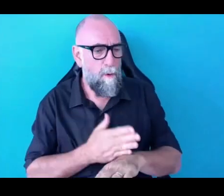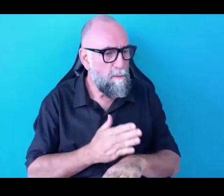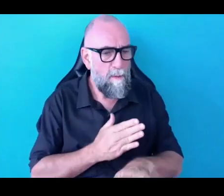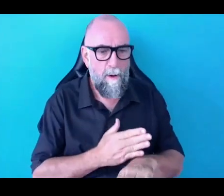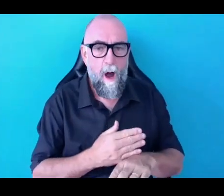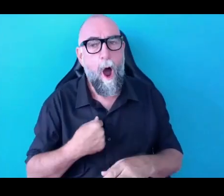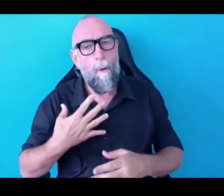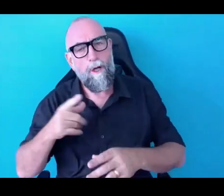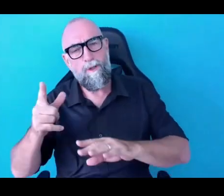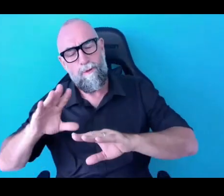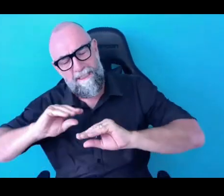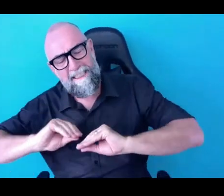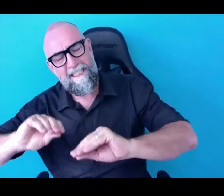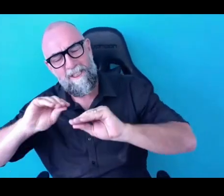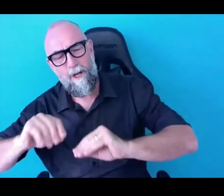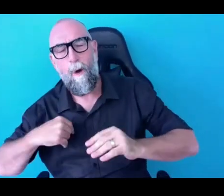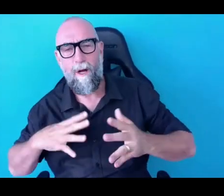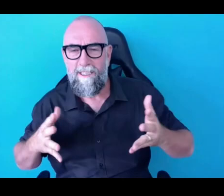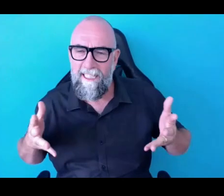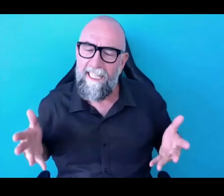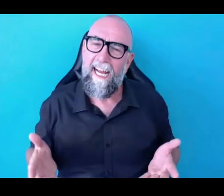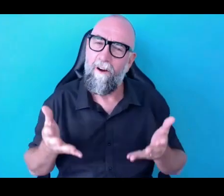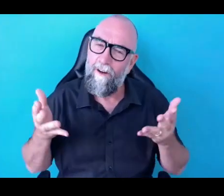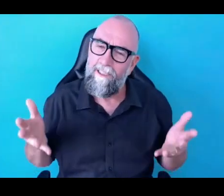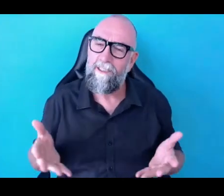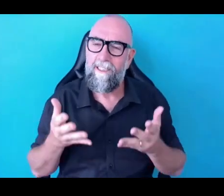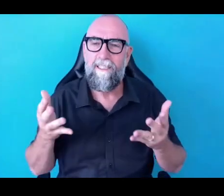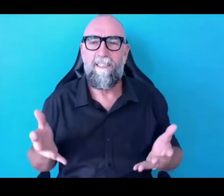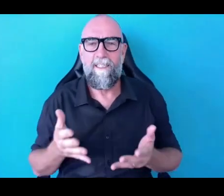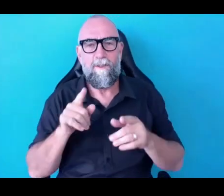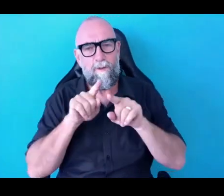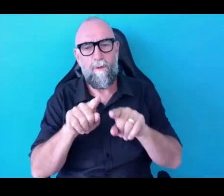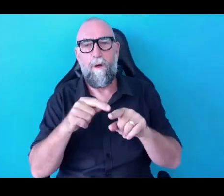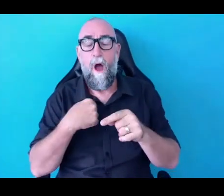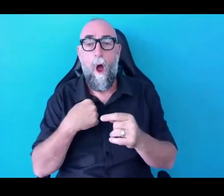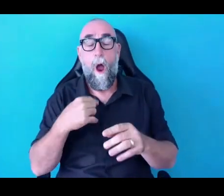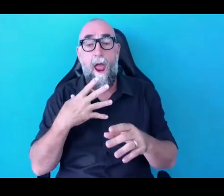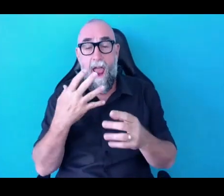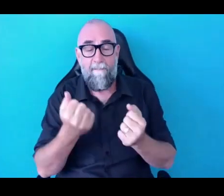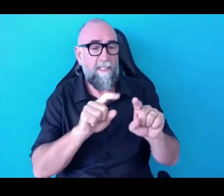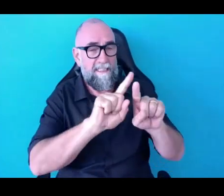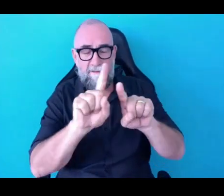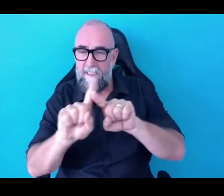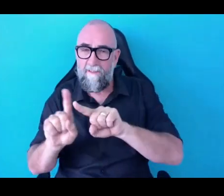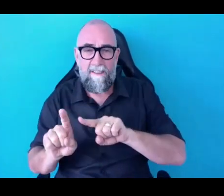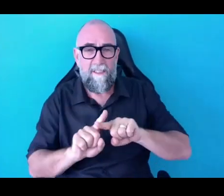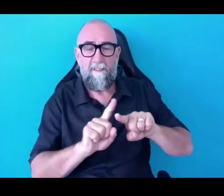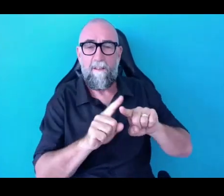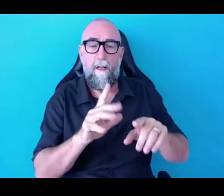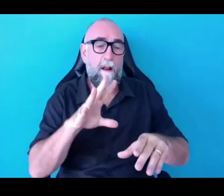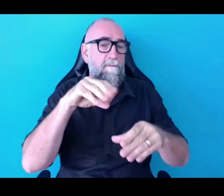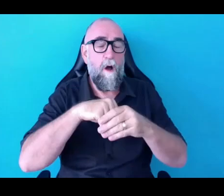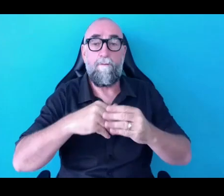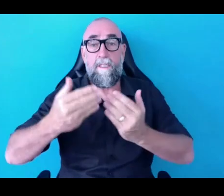today, and I've pieced together a few bits of my artistic history, which I said earlier, goes back about 20 years. This includes a series